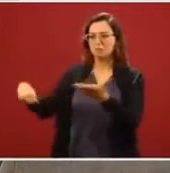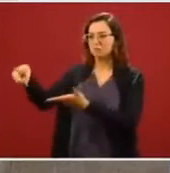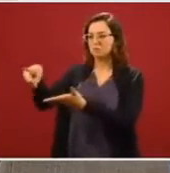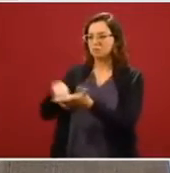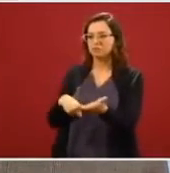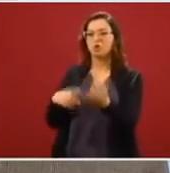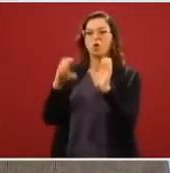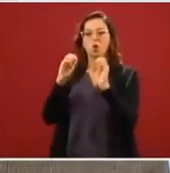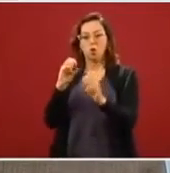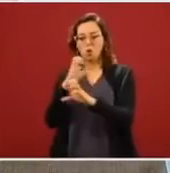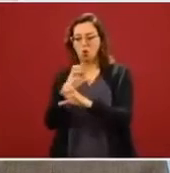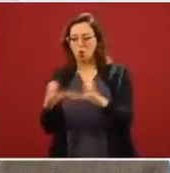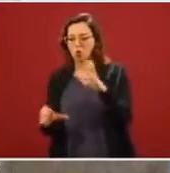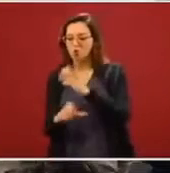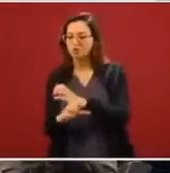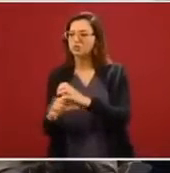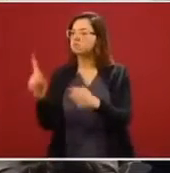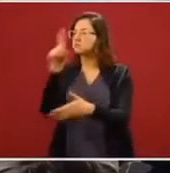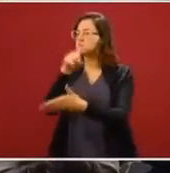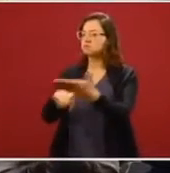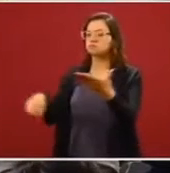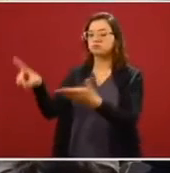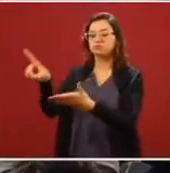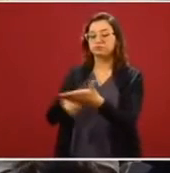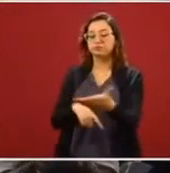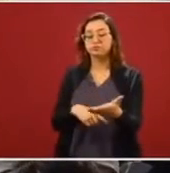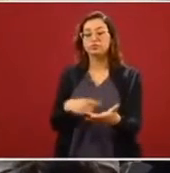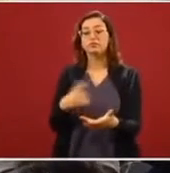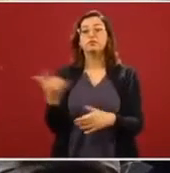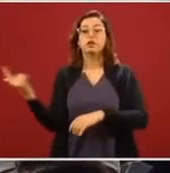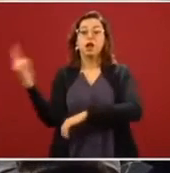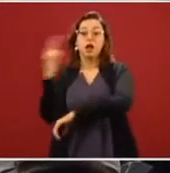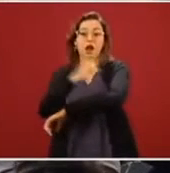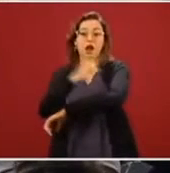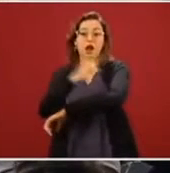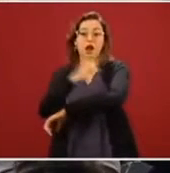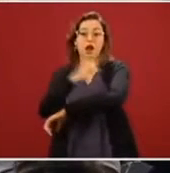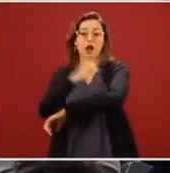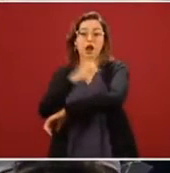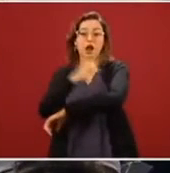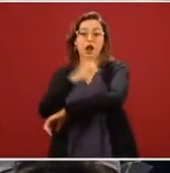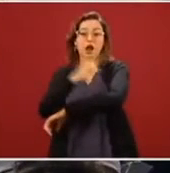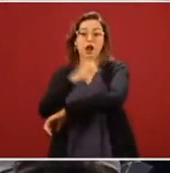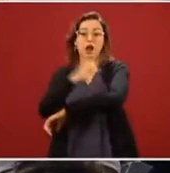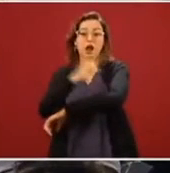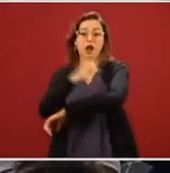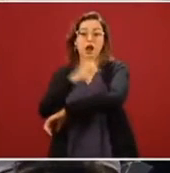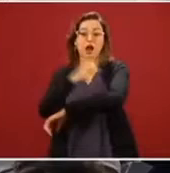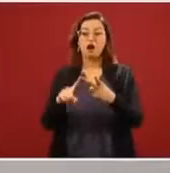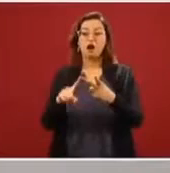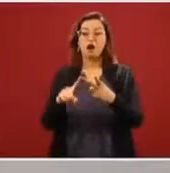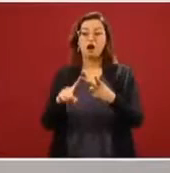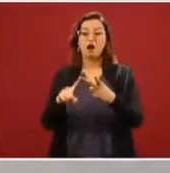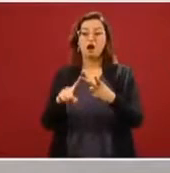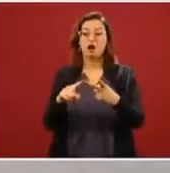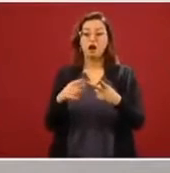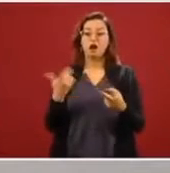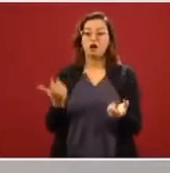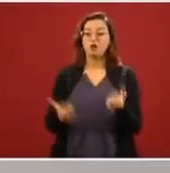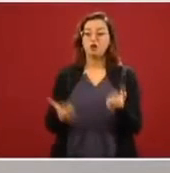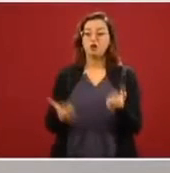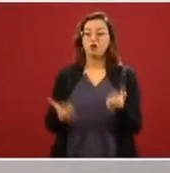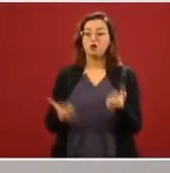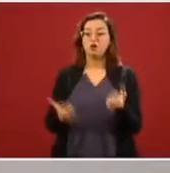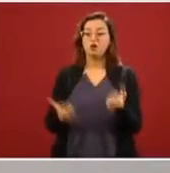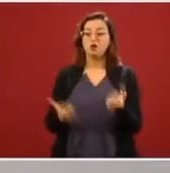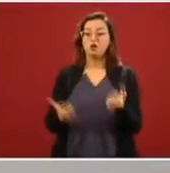or goods, través de merchandise, los países, ya sea por between vía countries, aérea, por whether it be via air, vía terrestre o